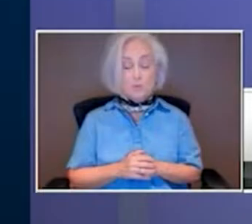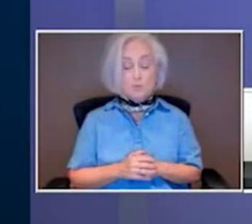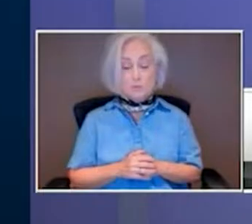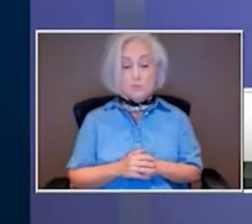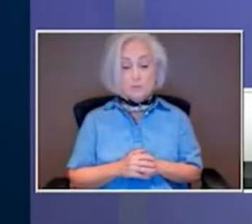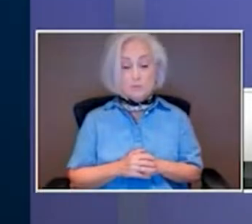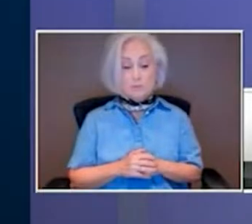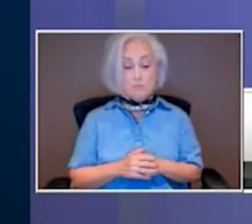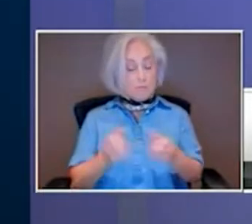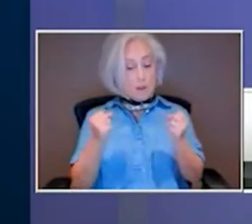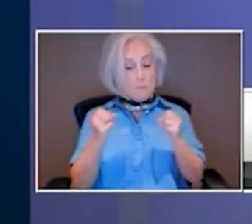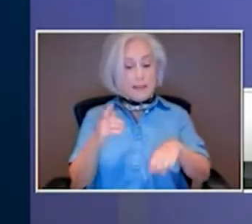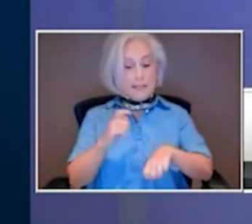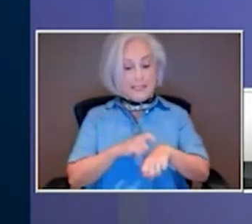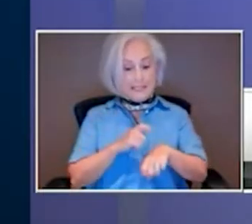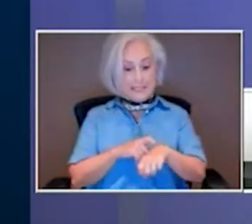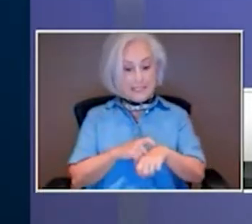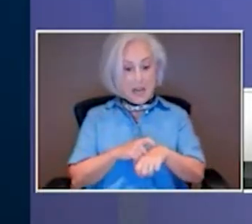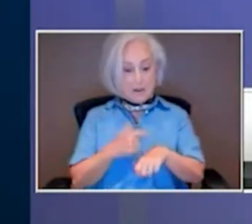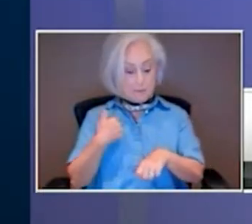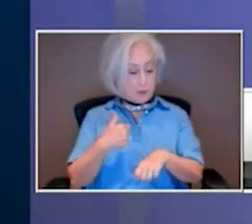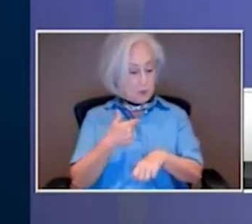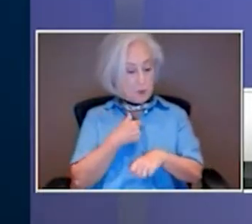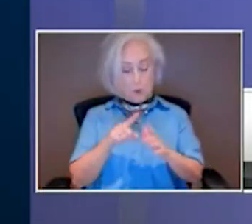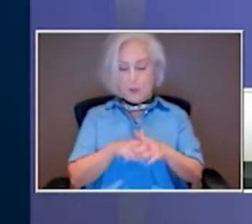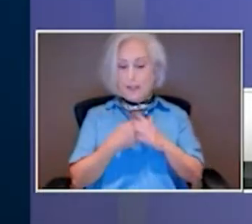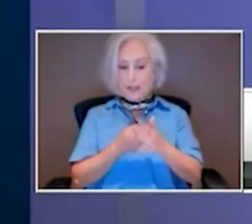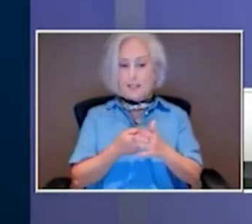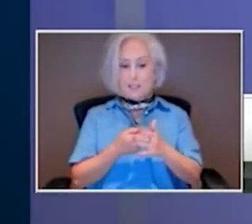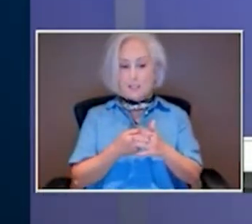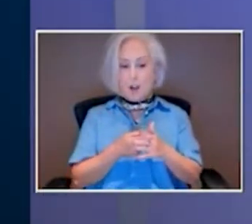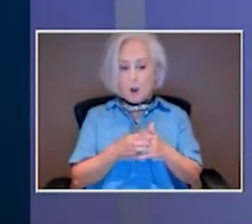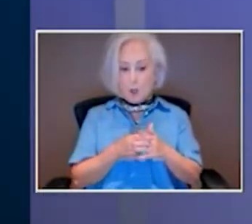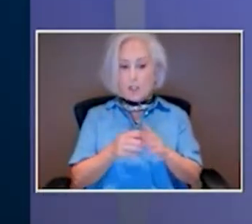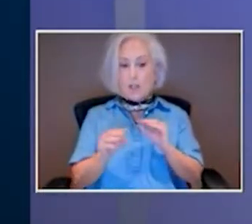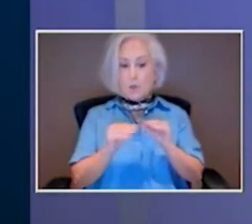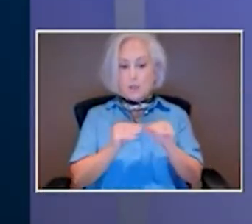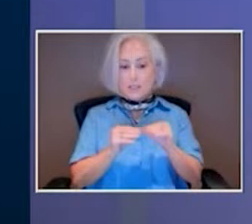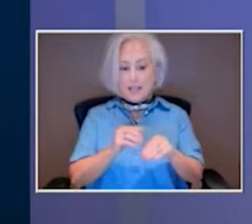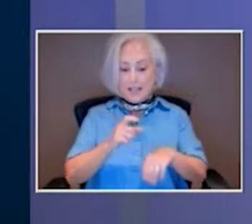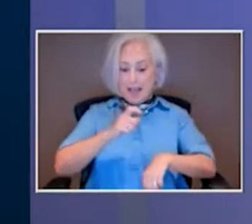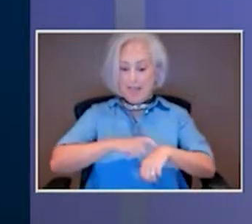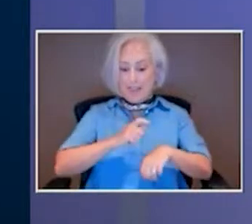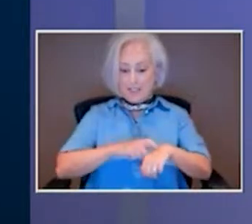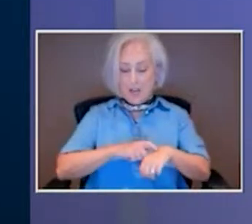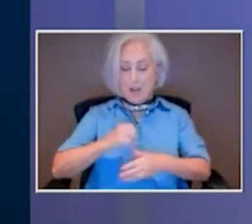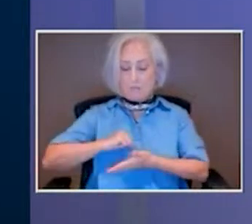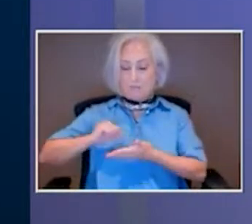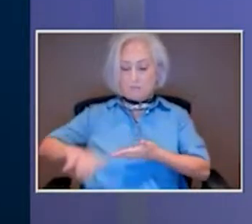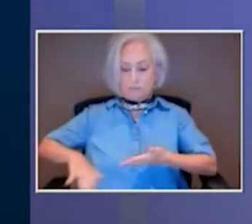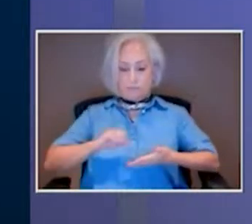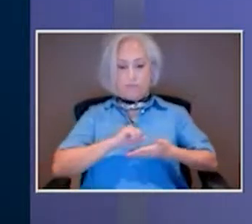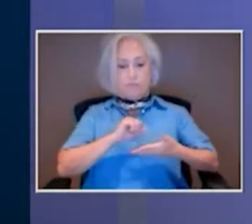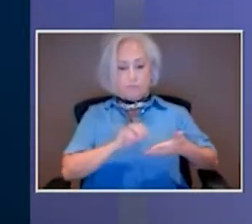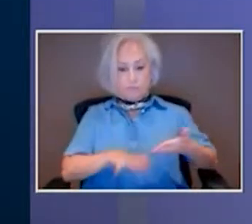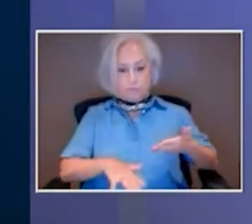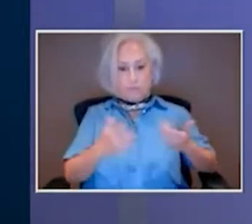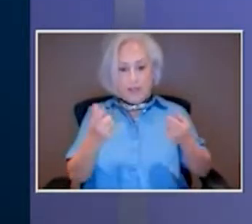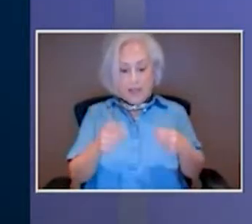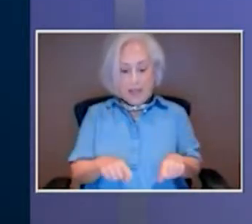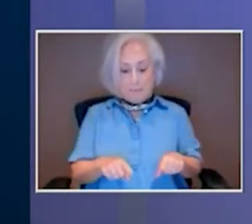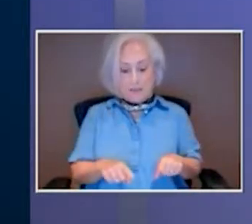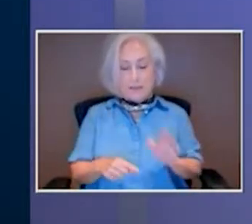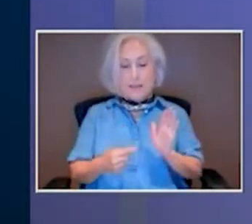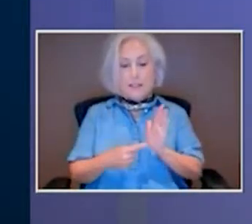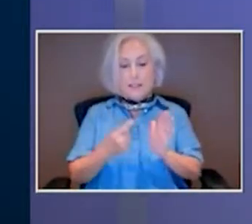many cases, like, you know, we can start our reconstruction at the time of mastectomy, and oftentimes that means putting in a tissue